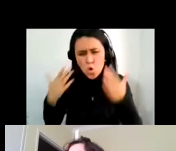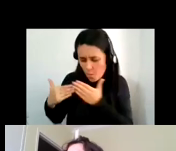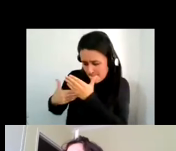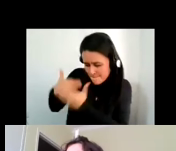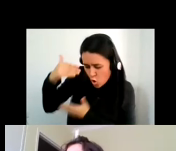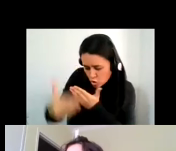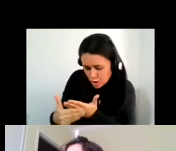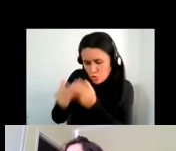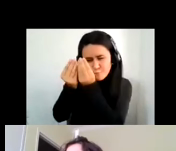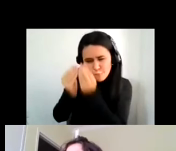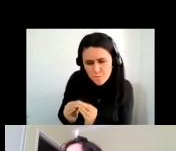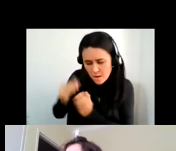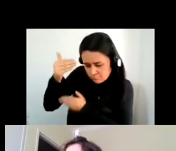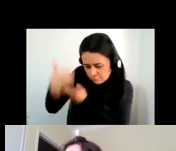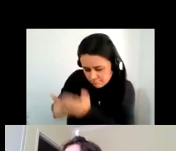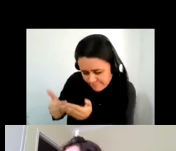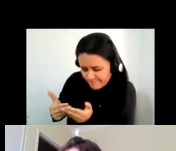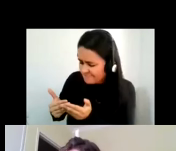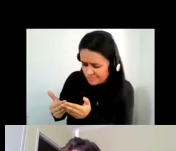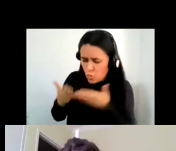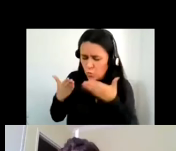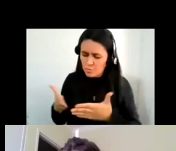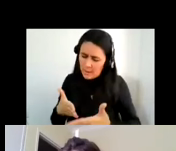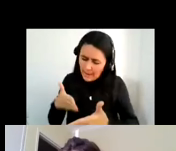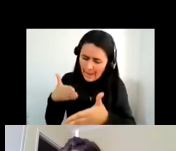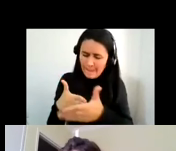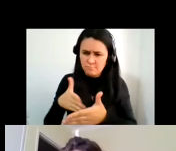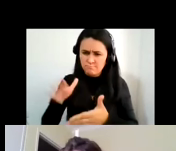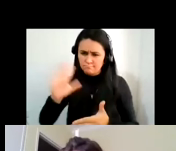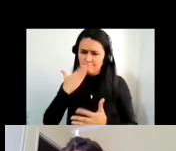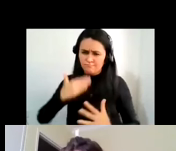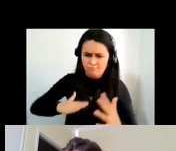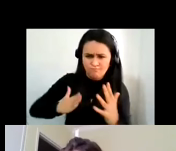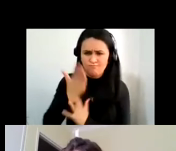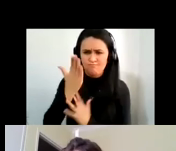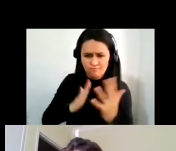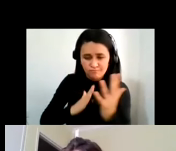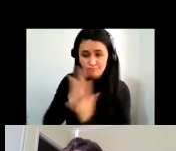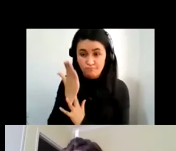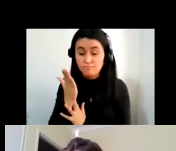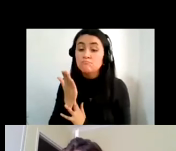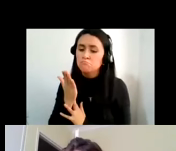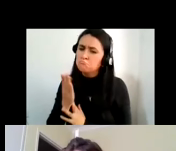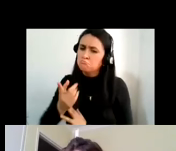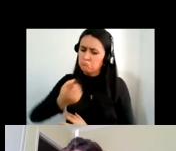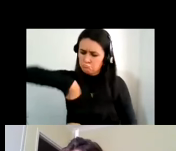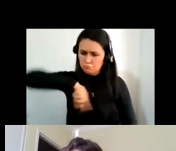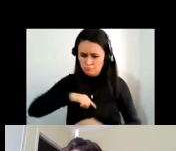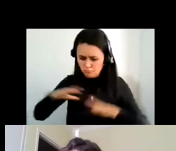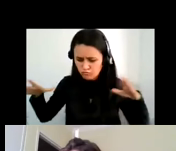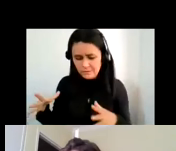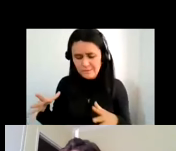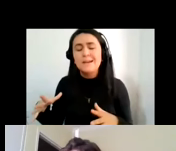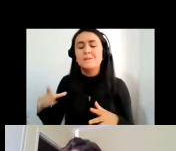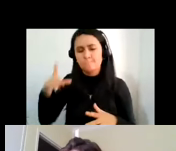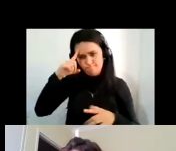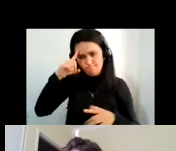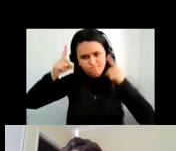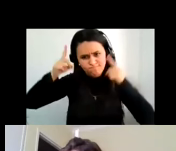take a more systematic, we could take a more systematic approach for looking at, for example, population coverage with financial protection linked